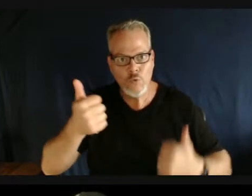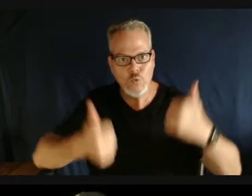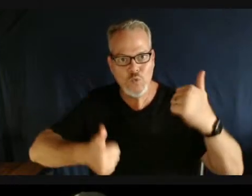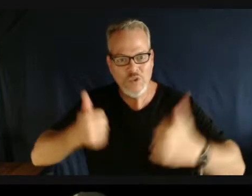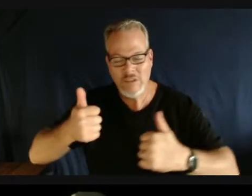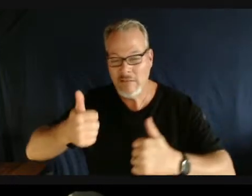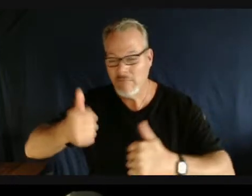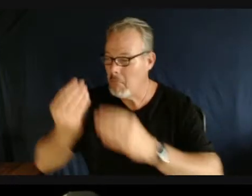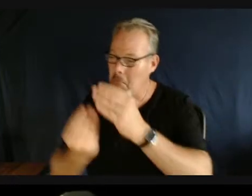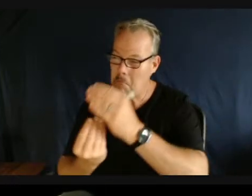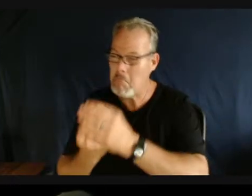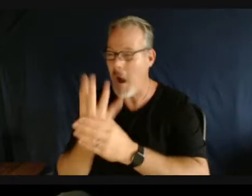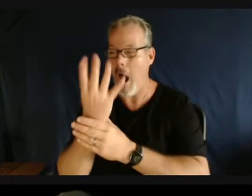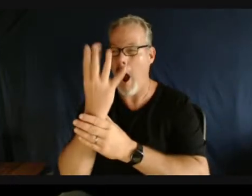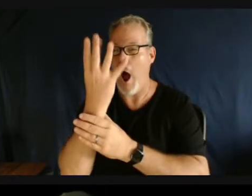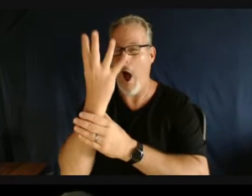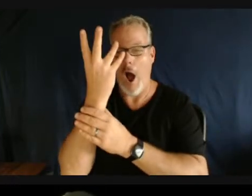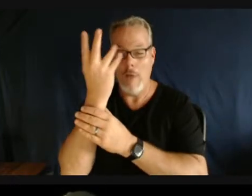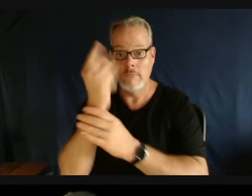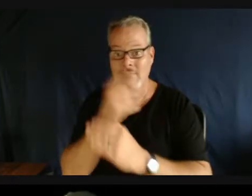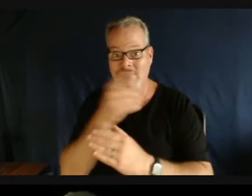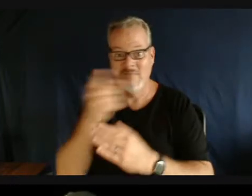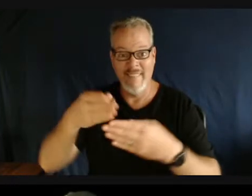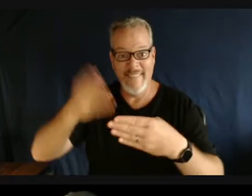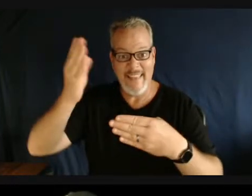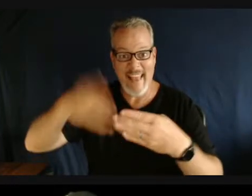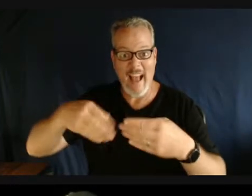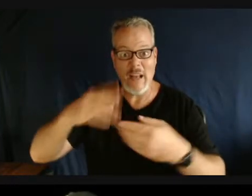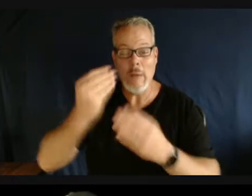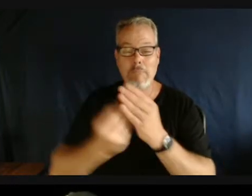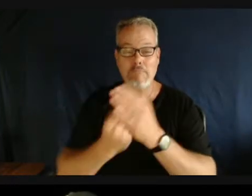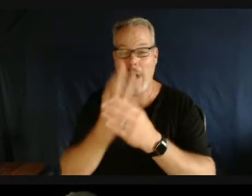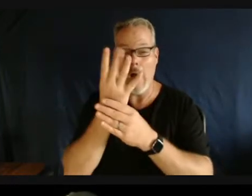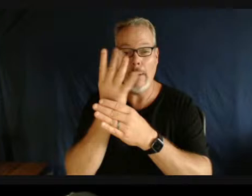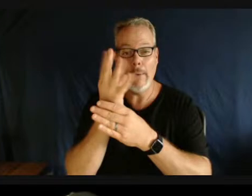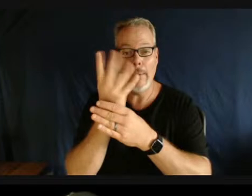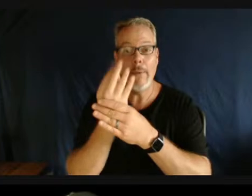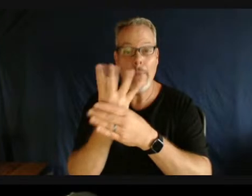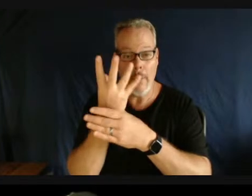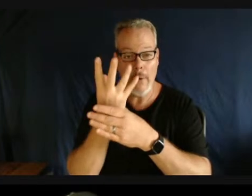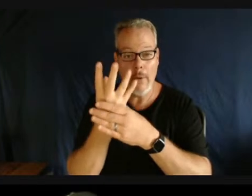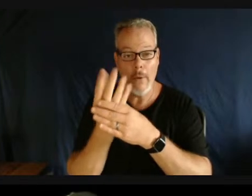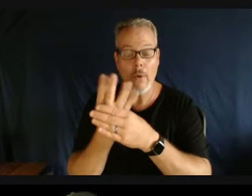end, they started to decline gradually as well, right? But know that there were some